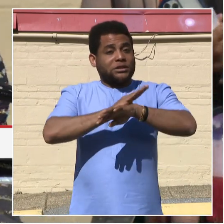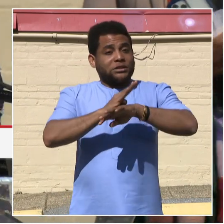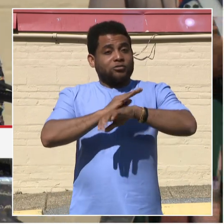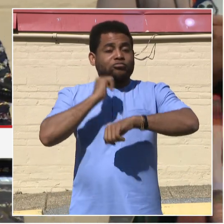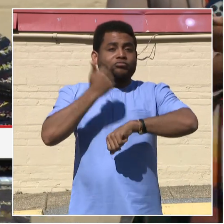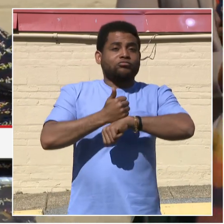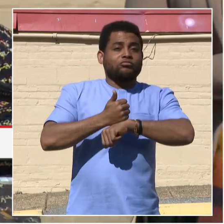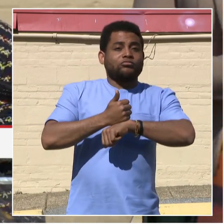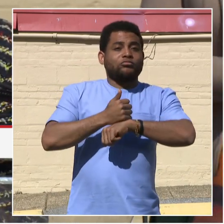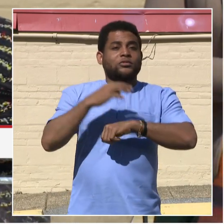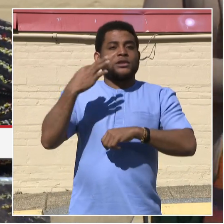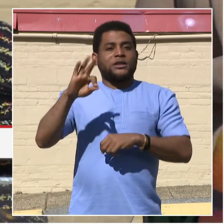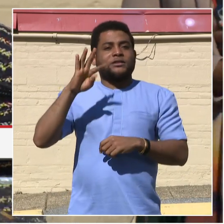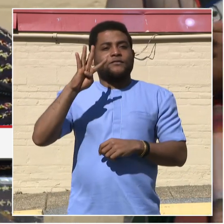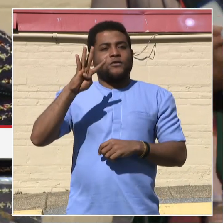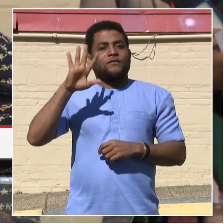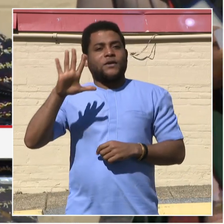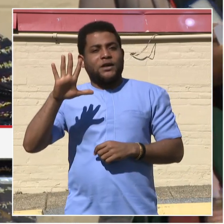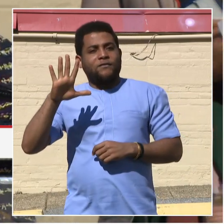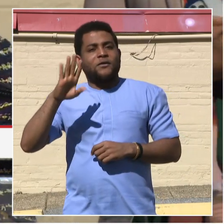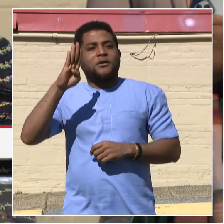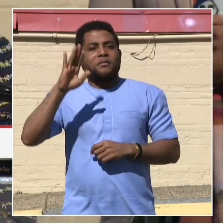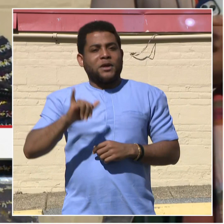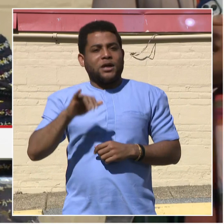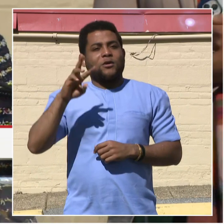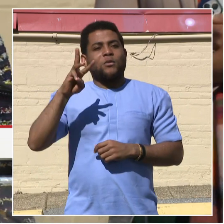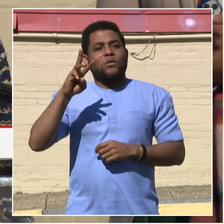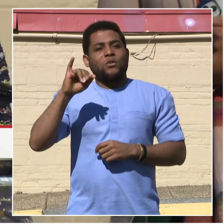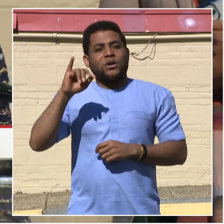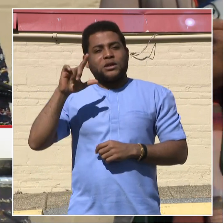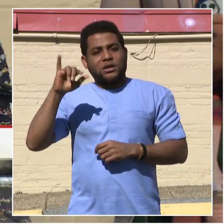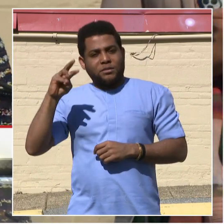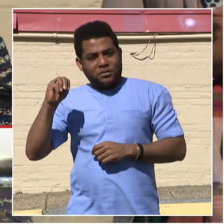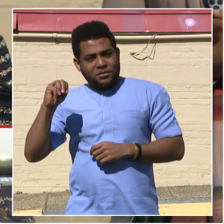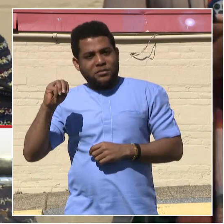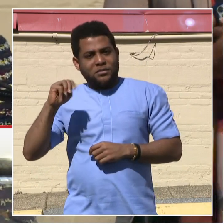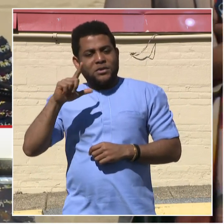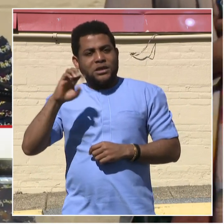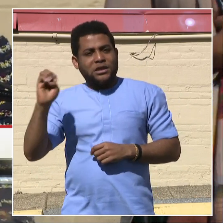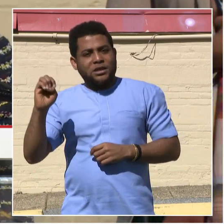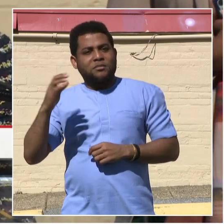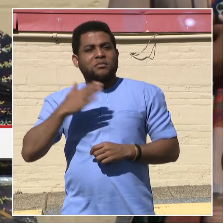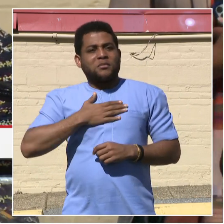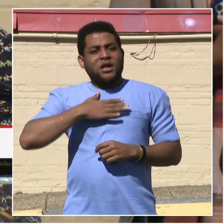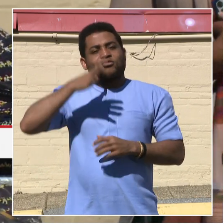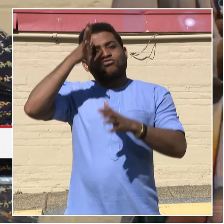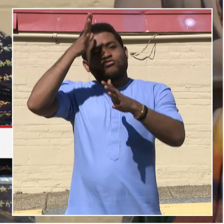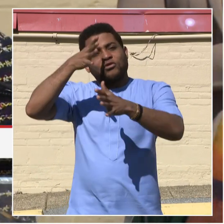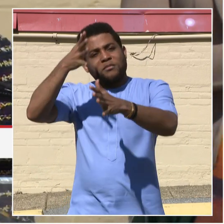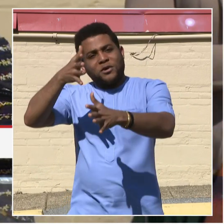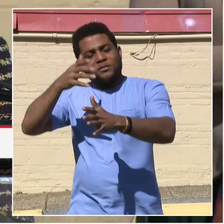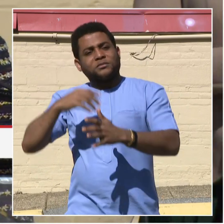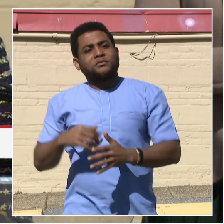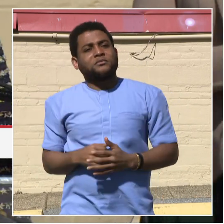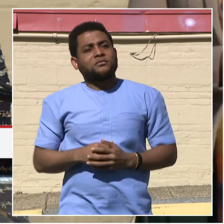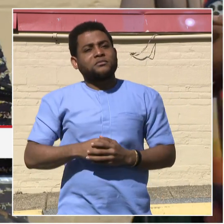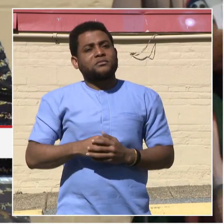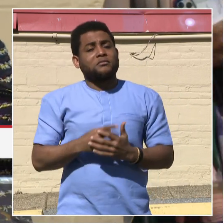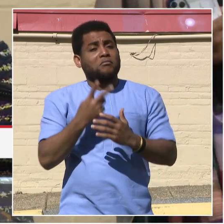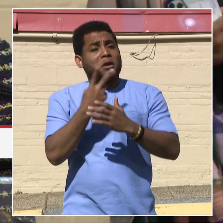1945 by William and Winifred Lee, my grandparents. They were both